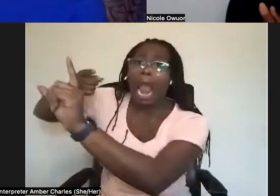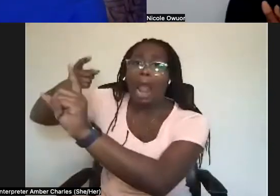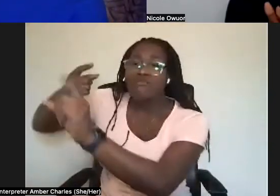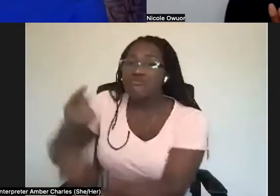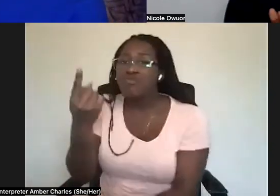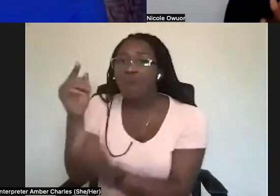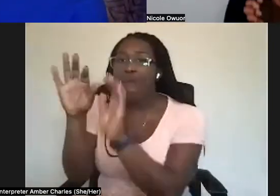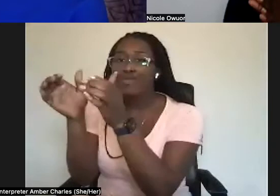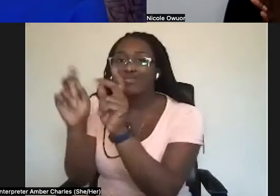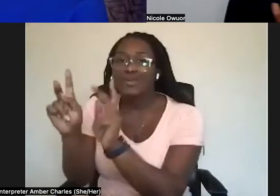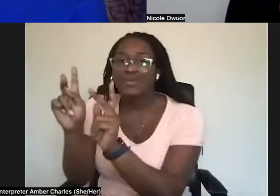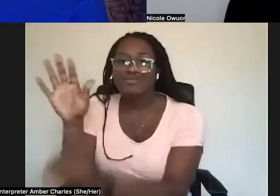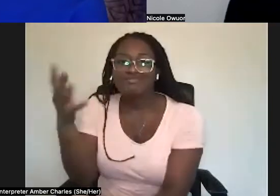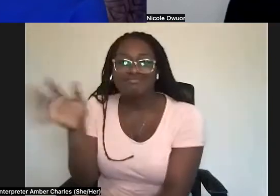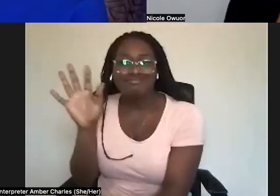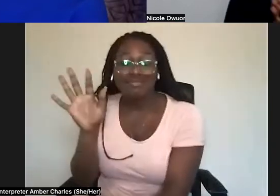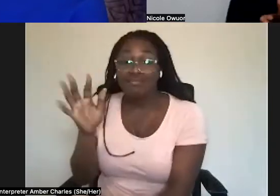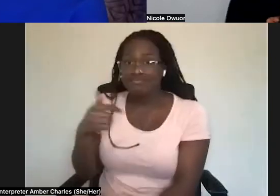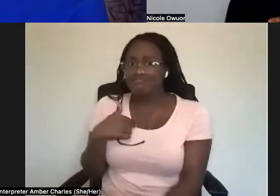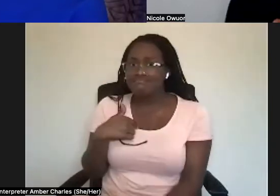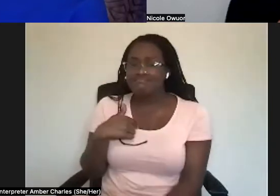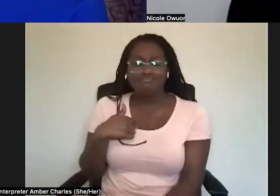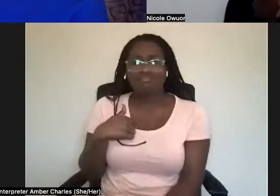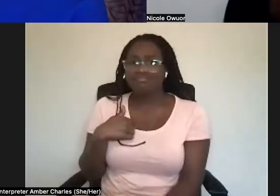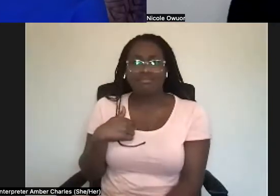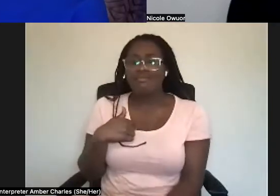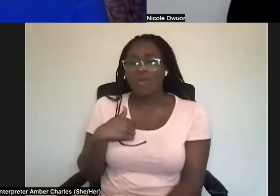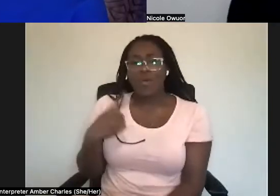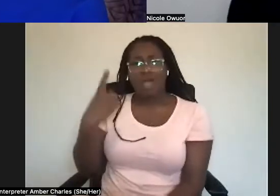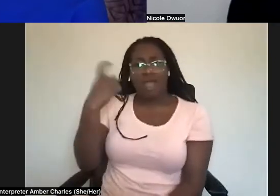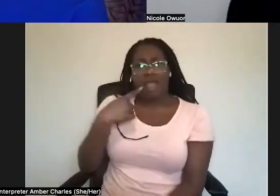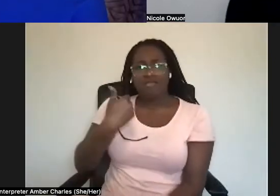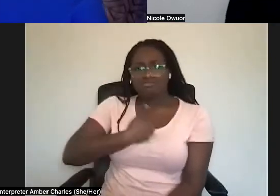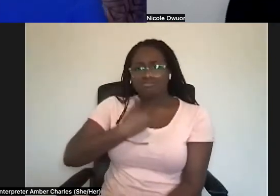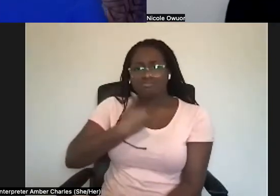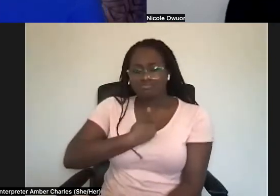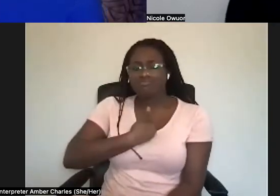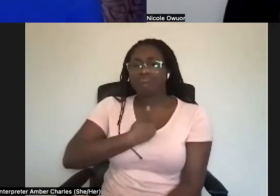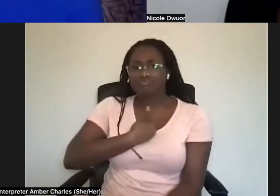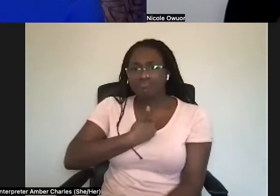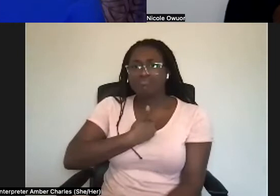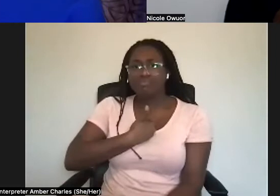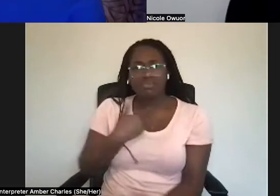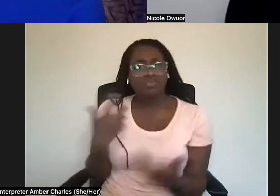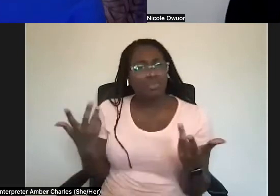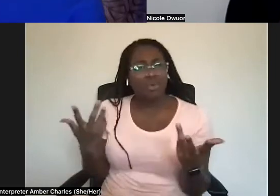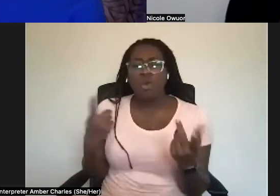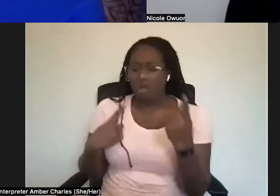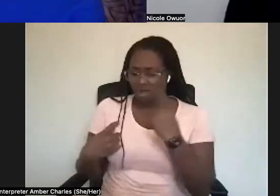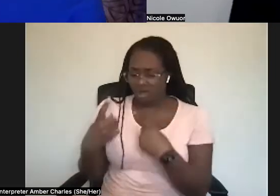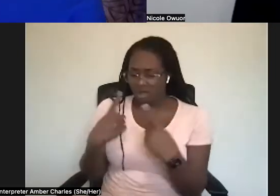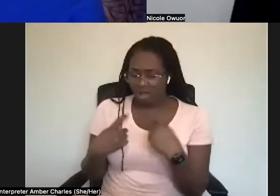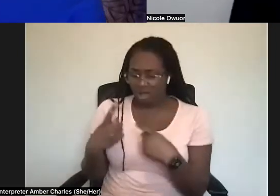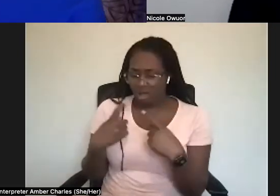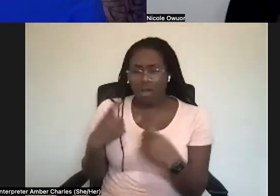people. And I wanted to start asking myself the question of